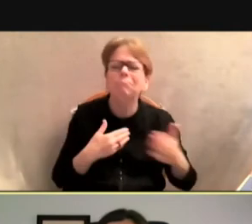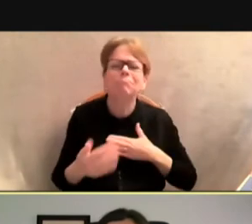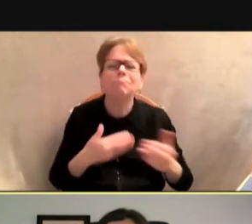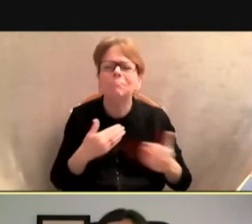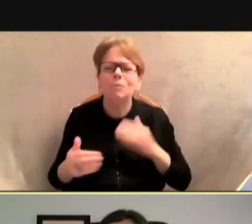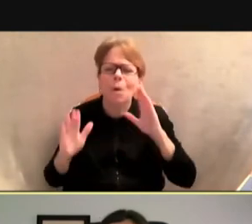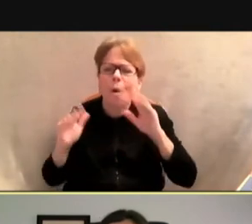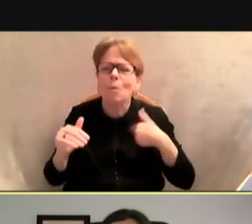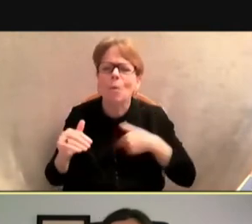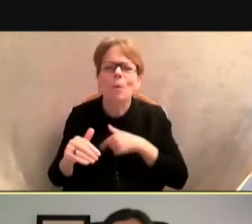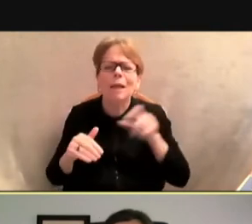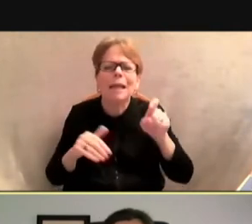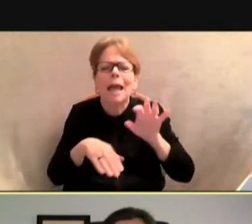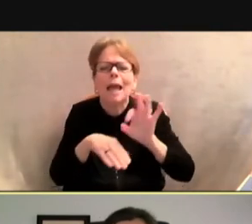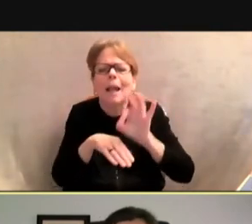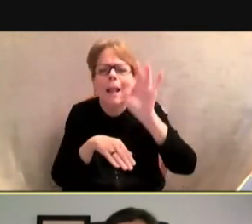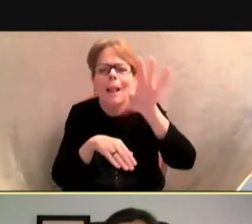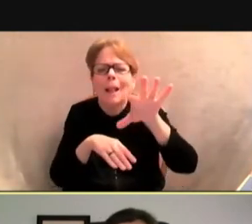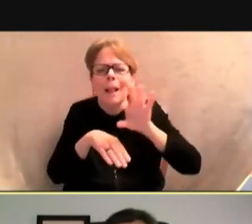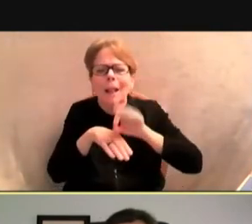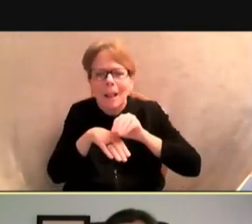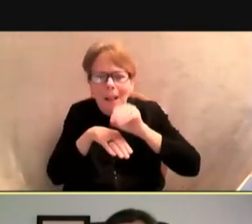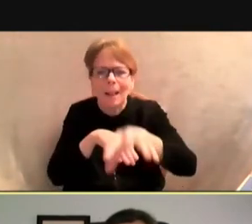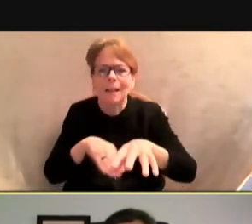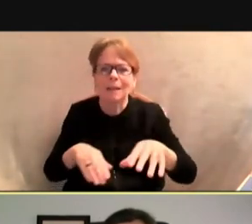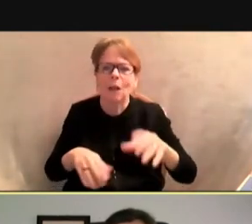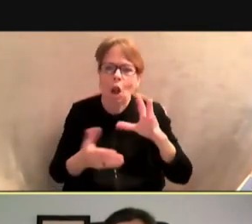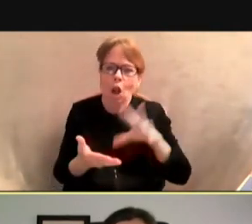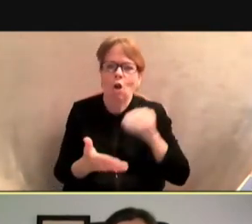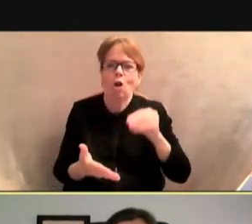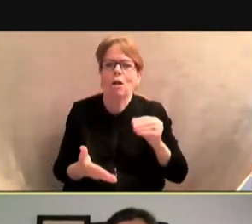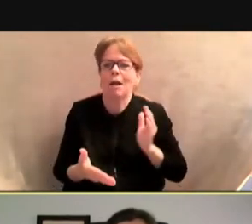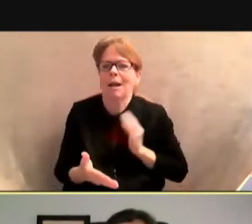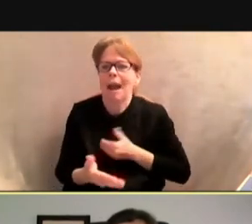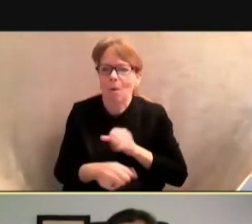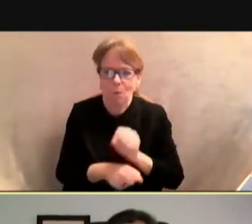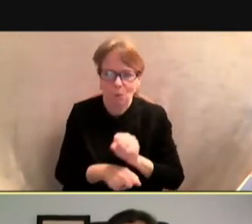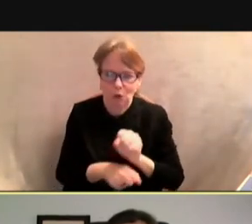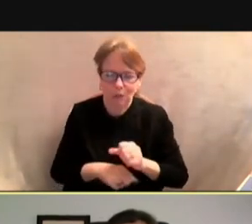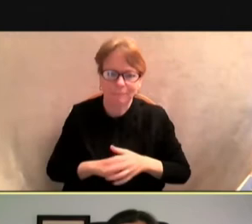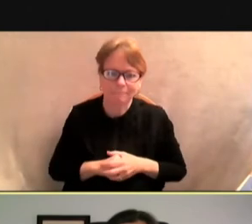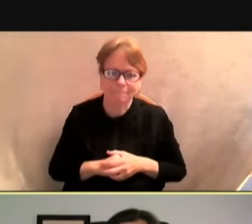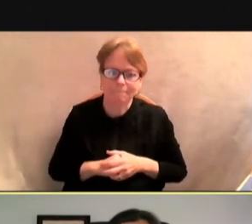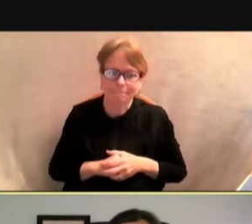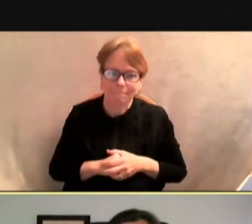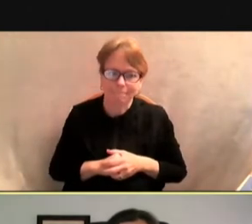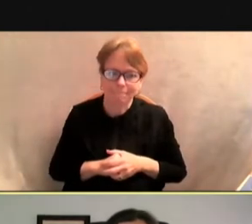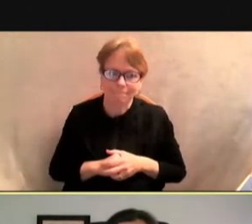of inspiration or a new direction from our work. Let's get to that.